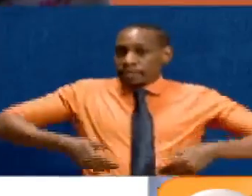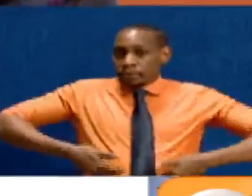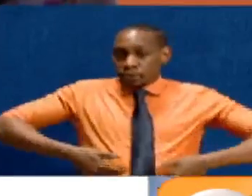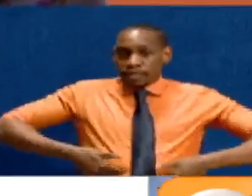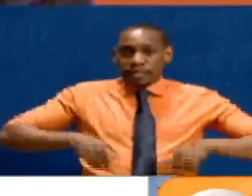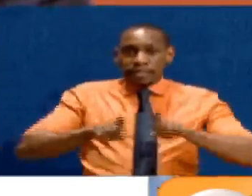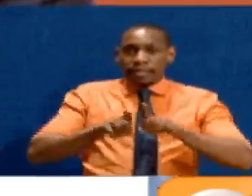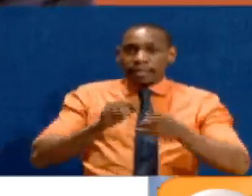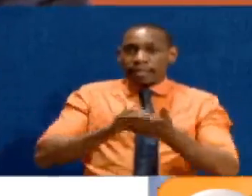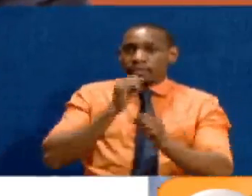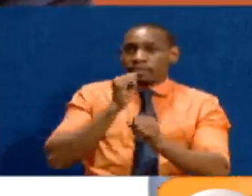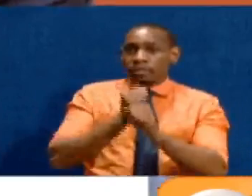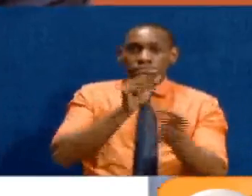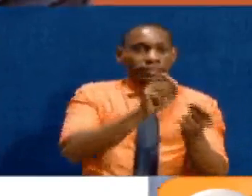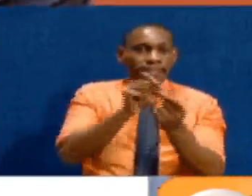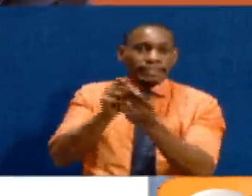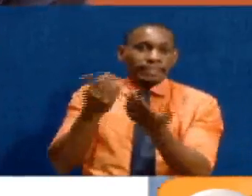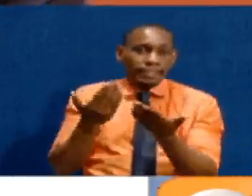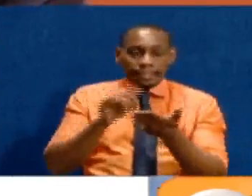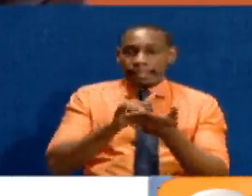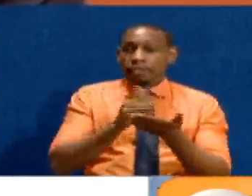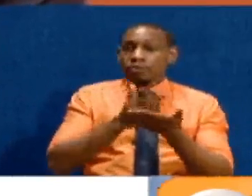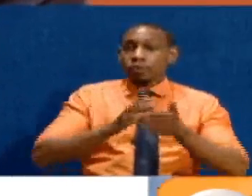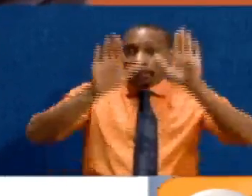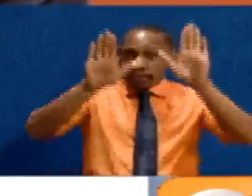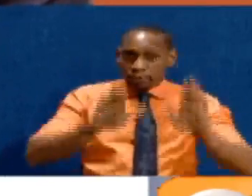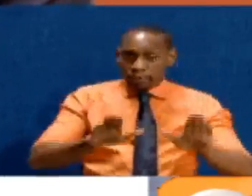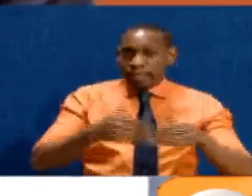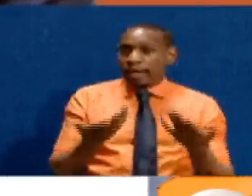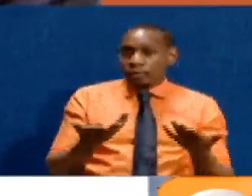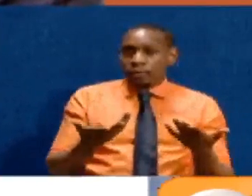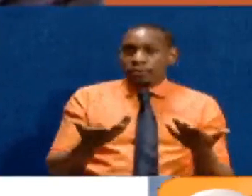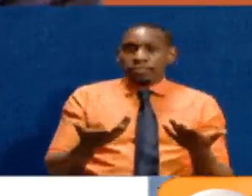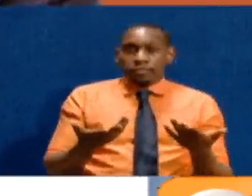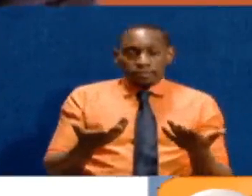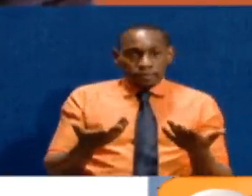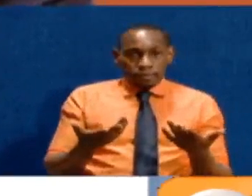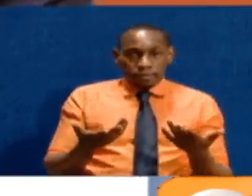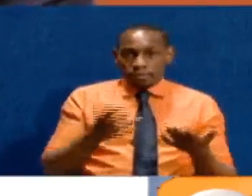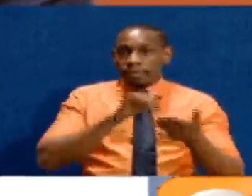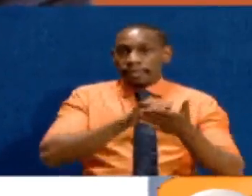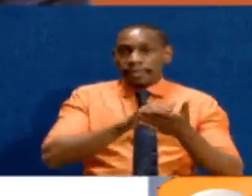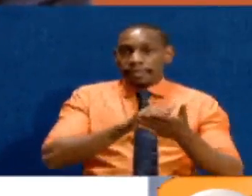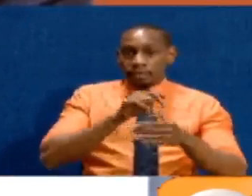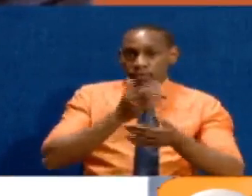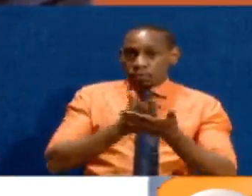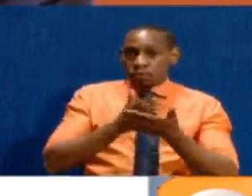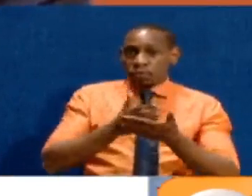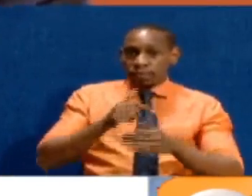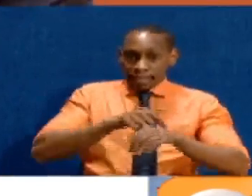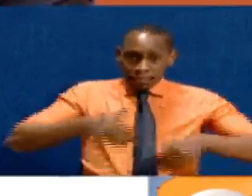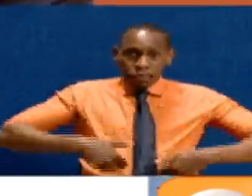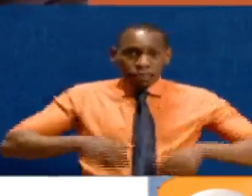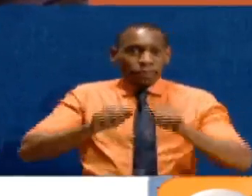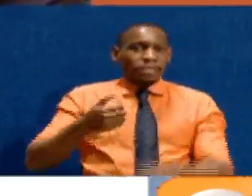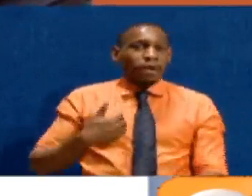doing genetic testing becomes more relevant in the sense that The younger you are, the more likely that